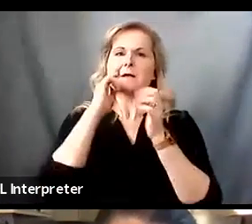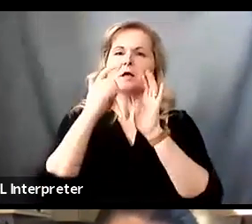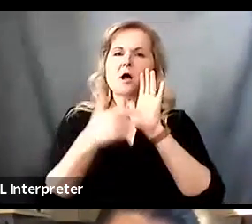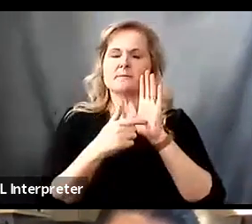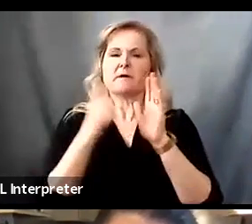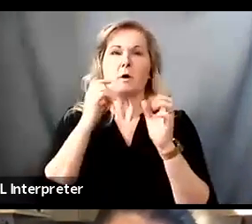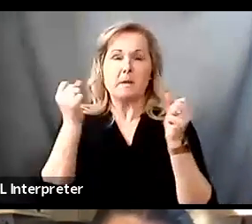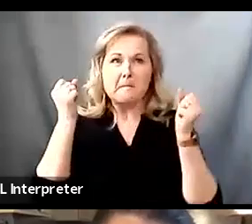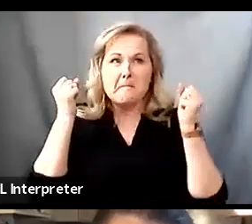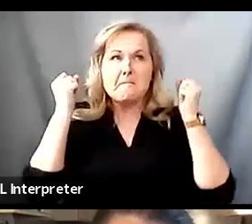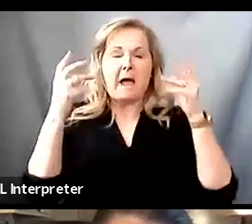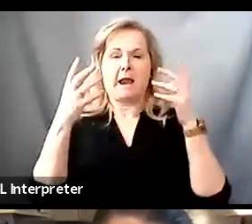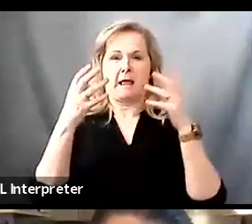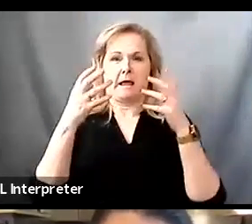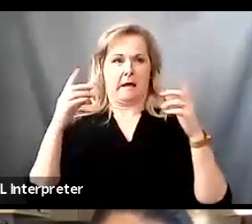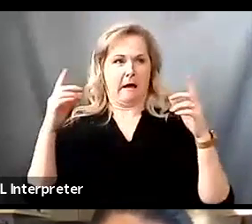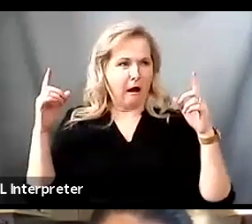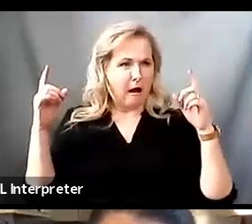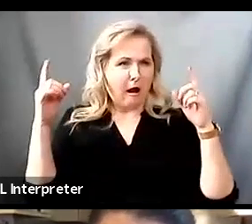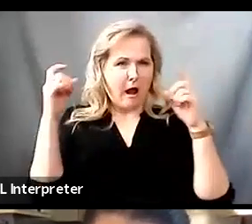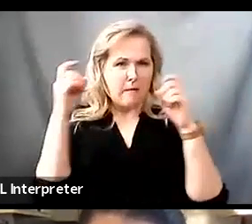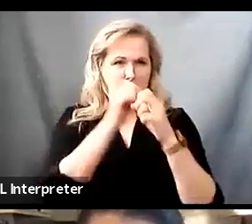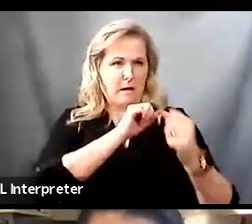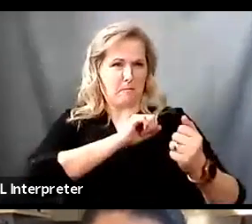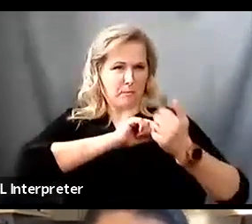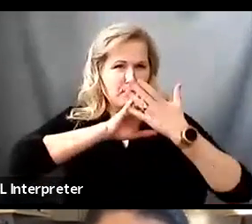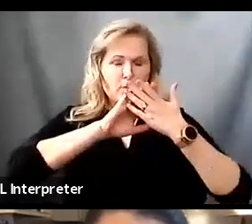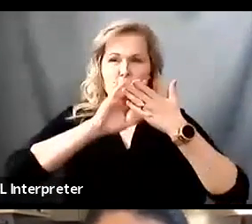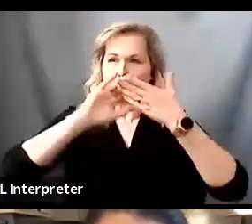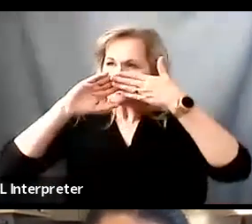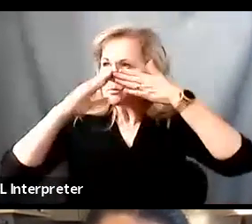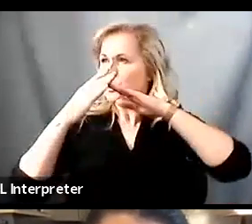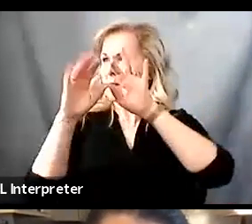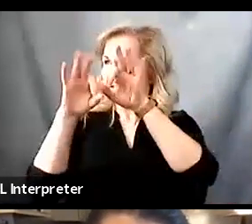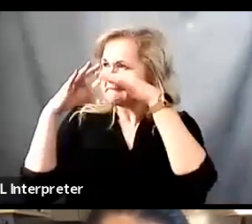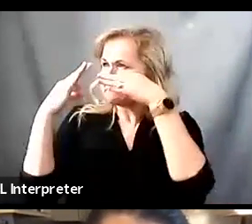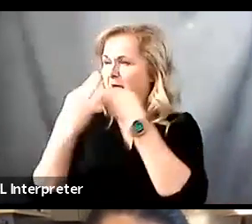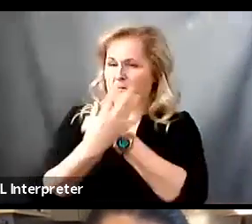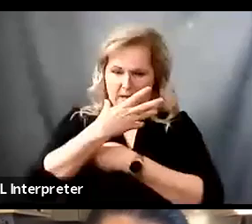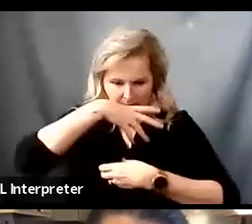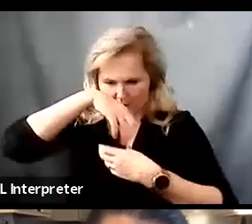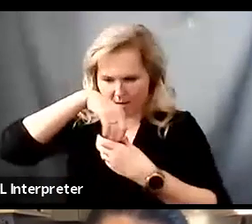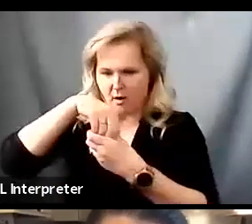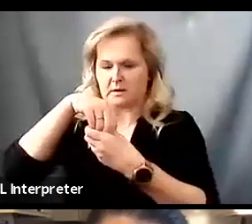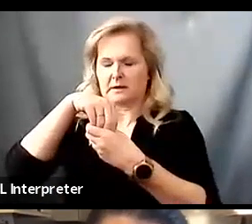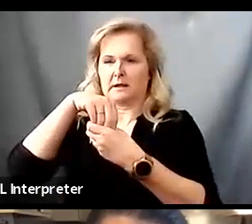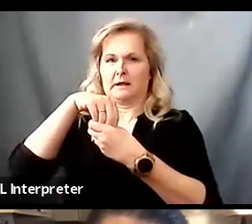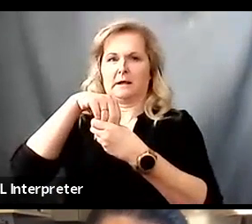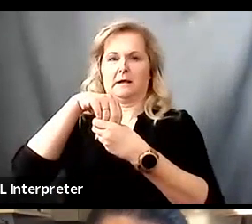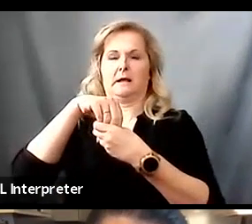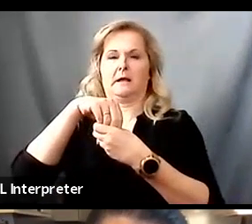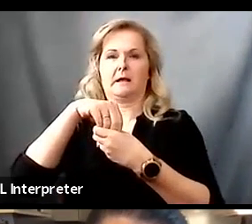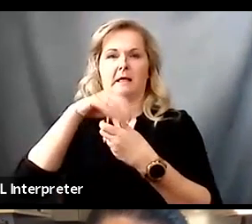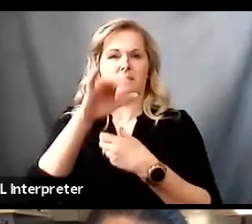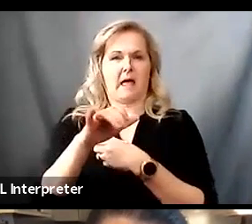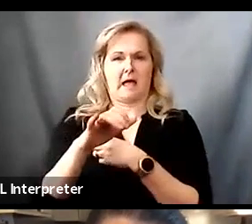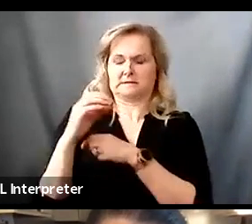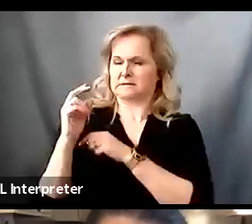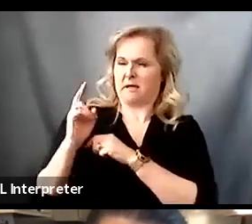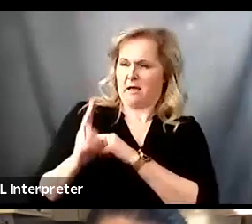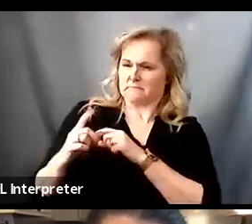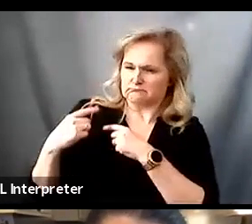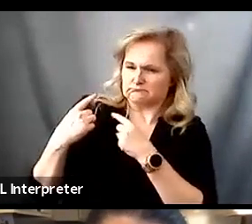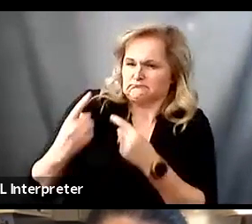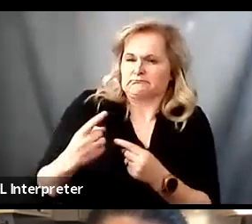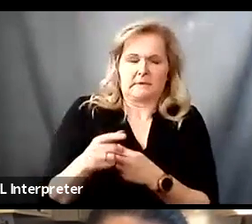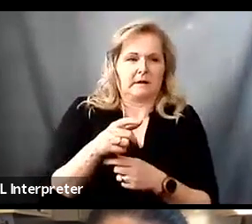many complex ways that community, family, belonging, polity and heritage interact